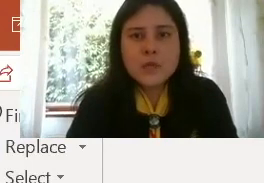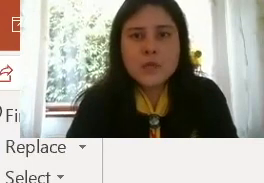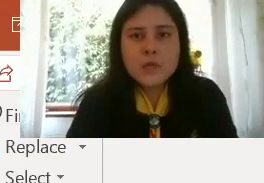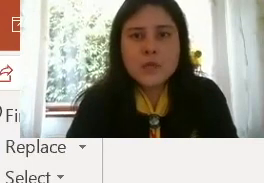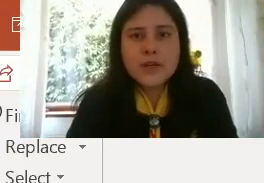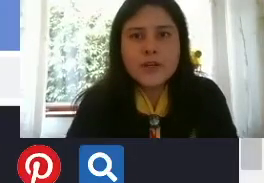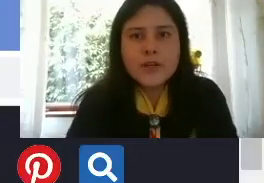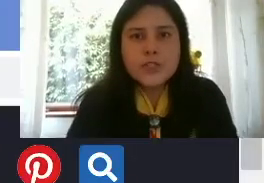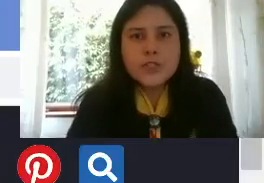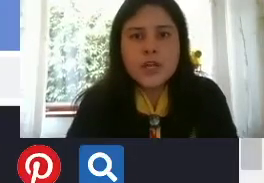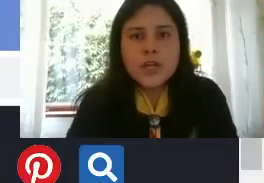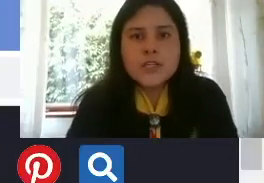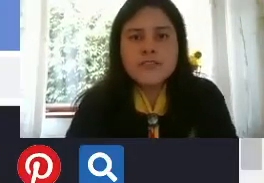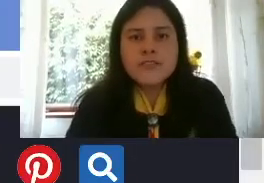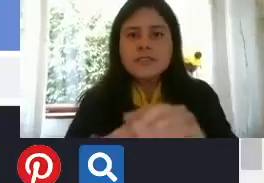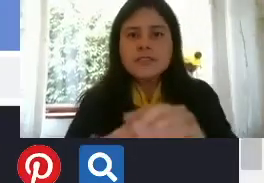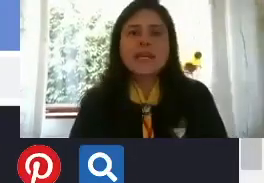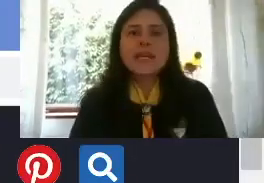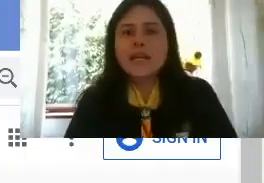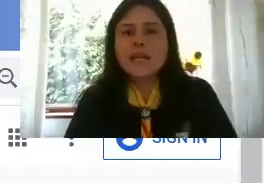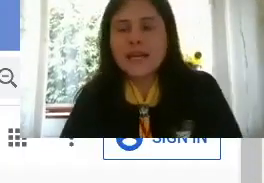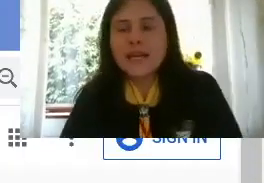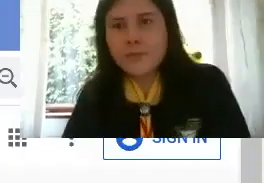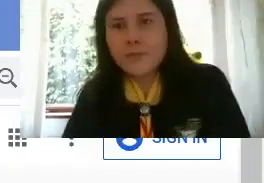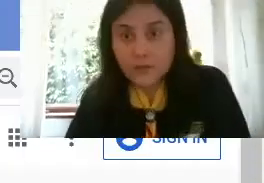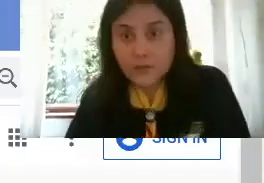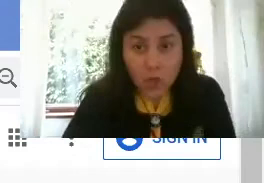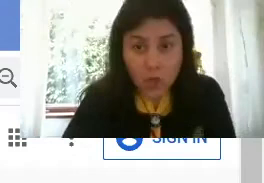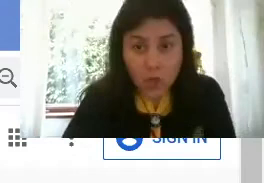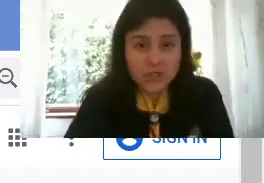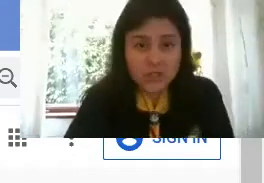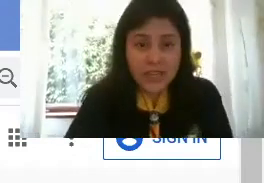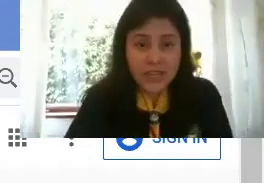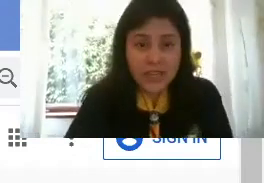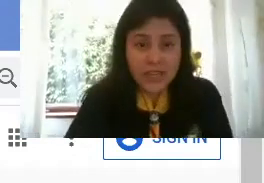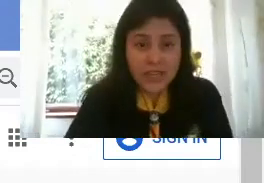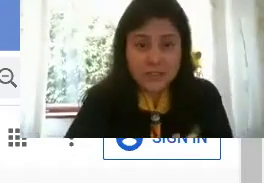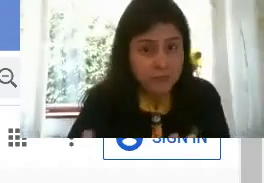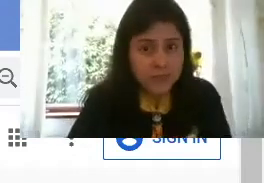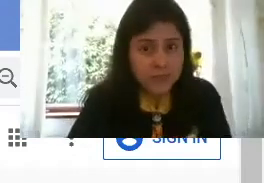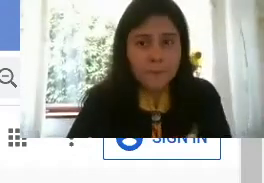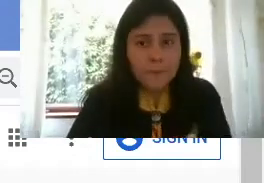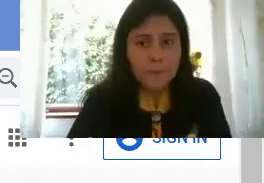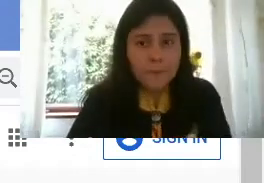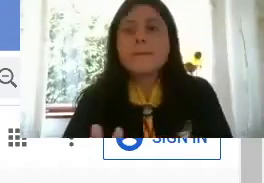are going to, it's one of the TED talks, so it's 15 minutes.